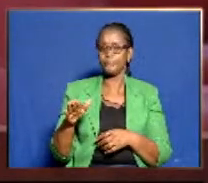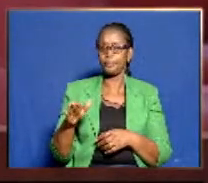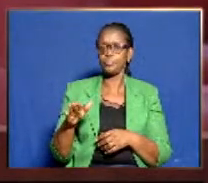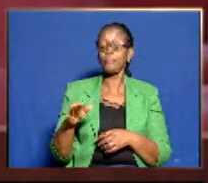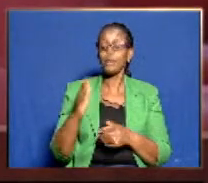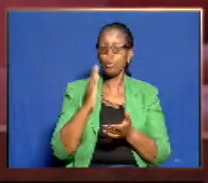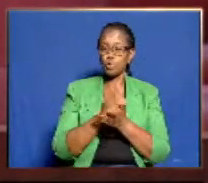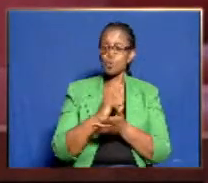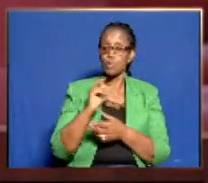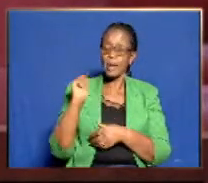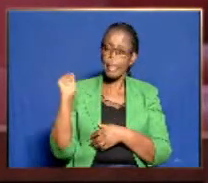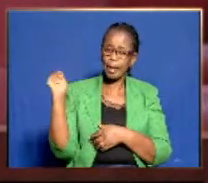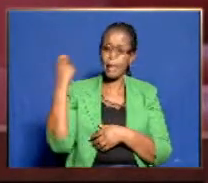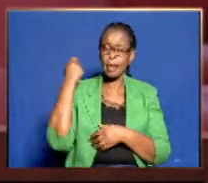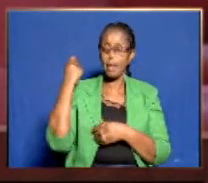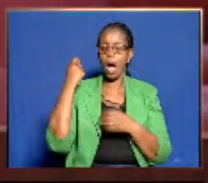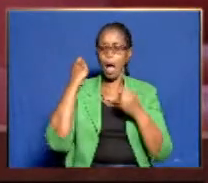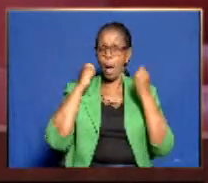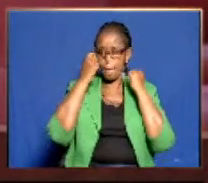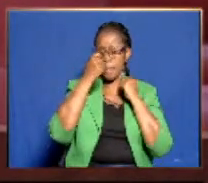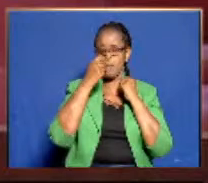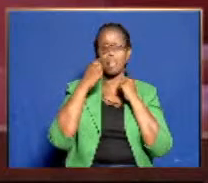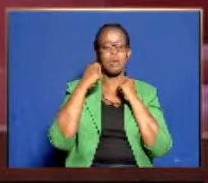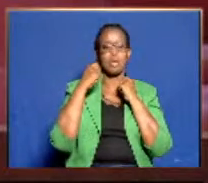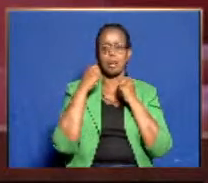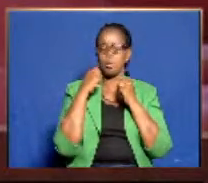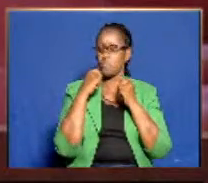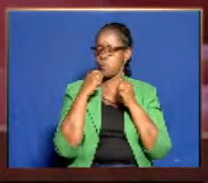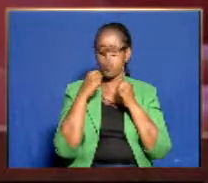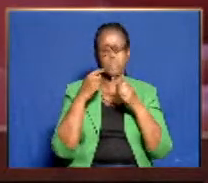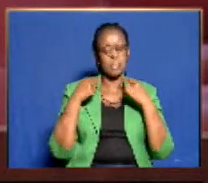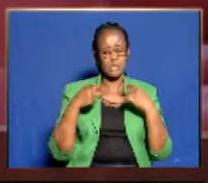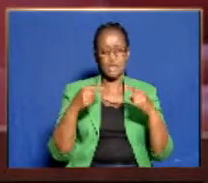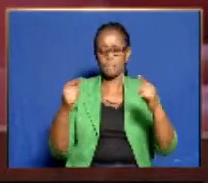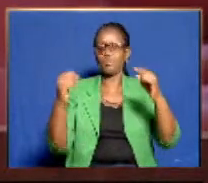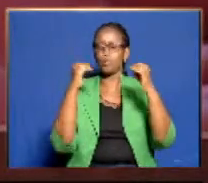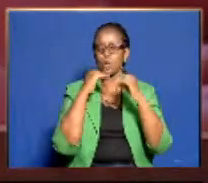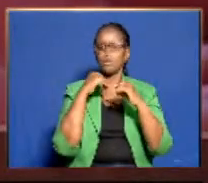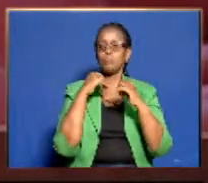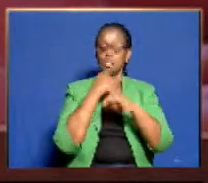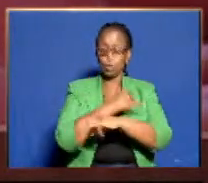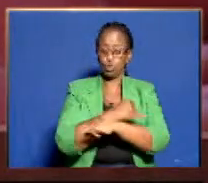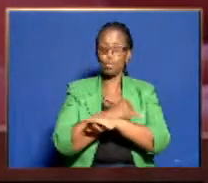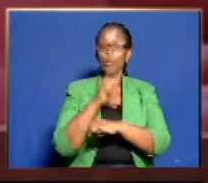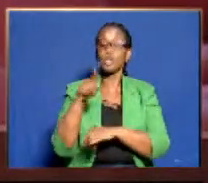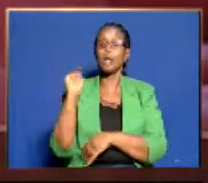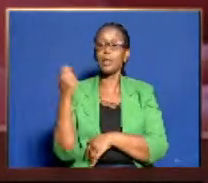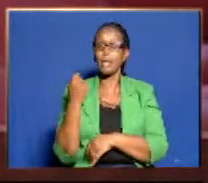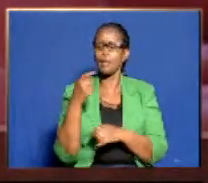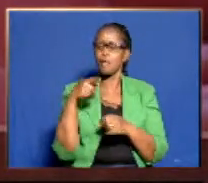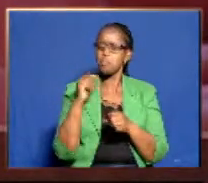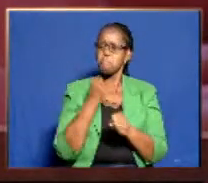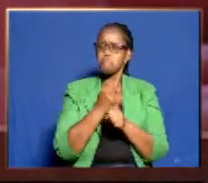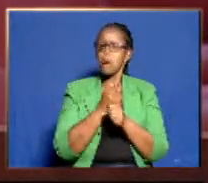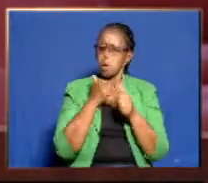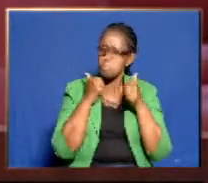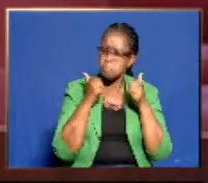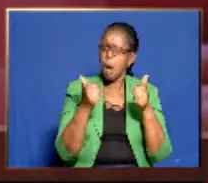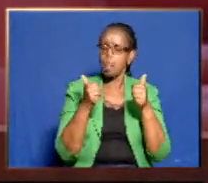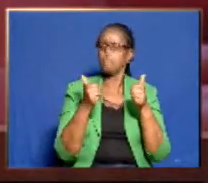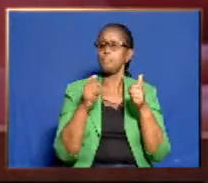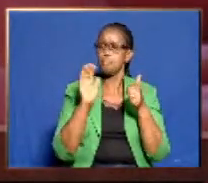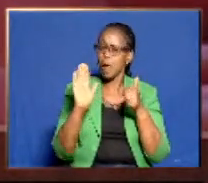has done and probably is one of the most successful institutions we have in this country in terms of performance, in terms of utilization